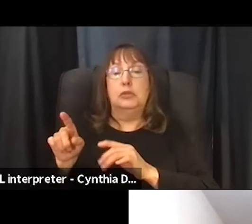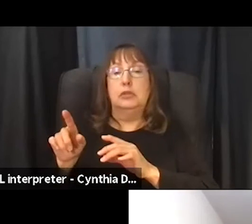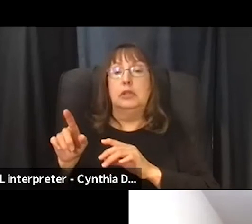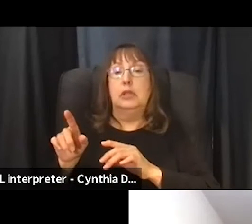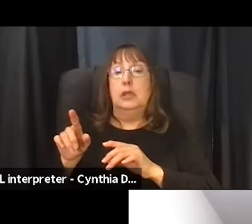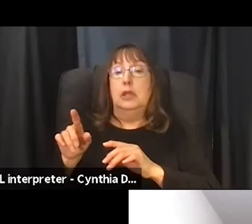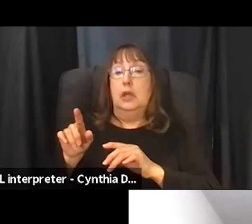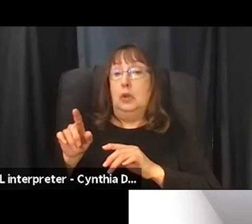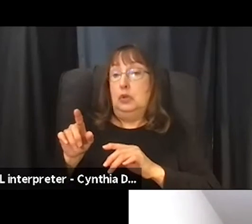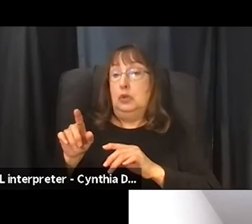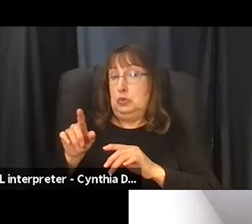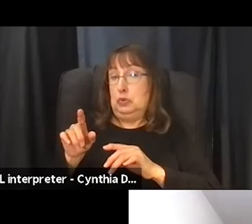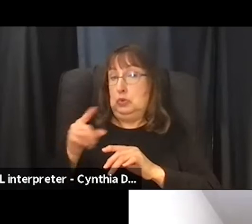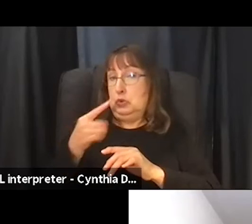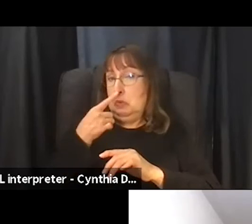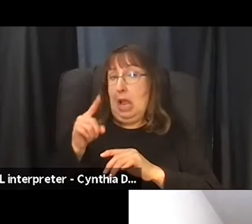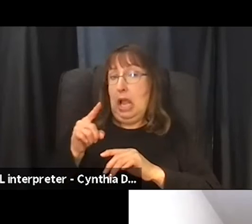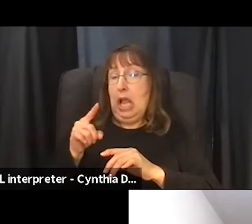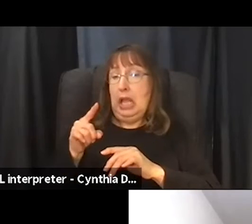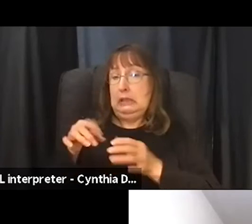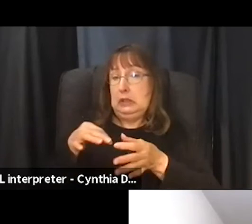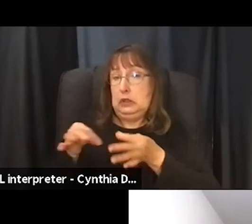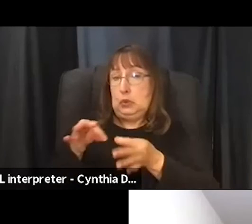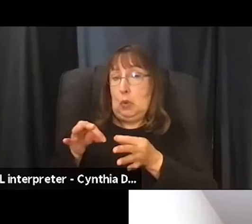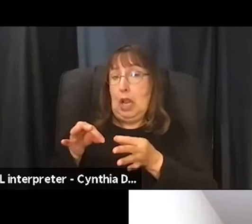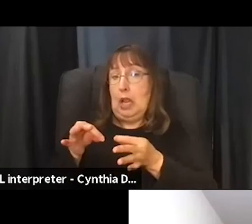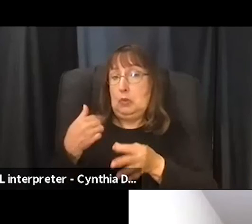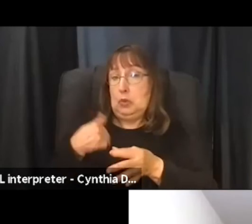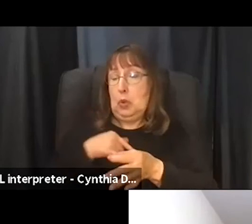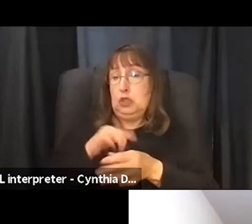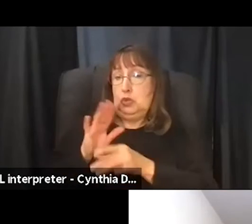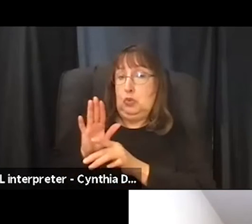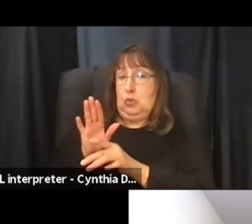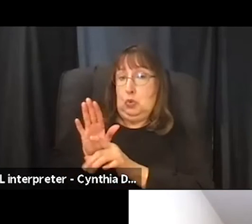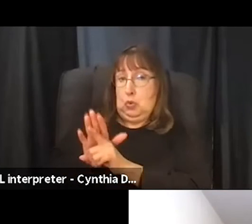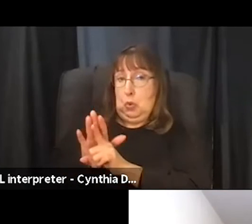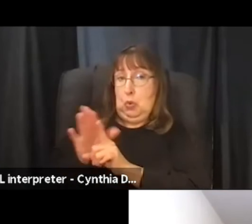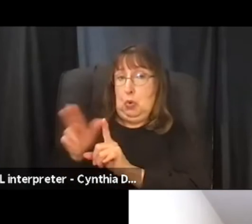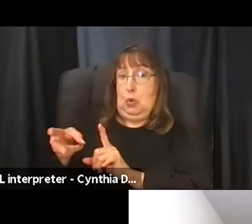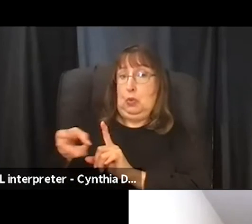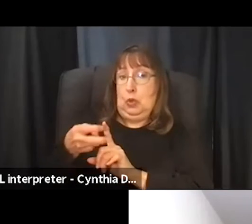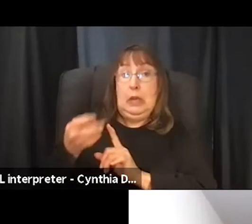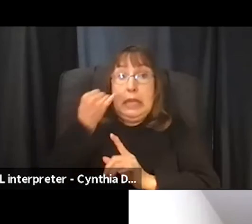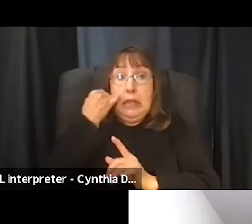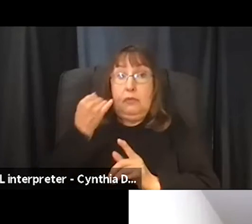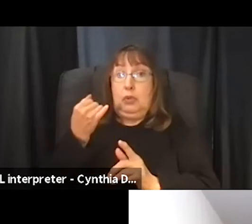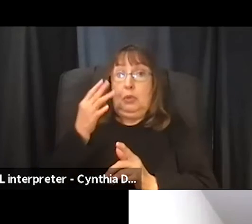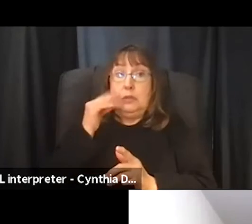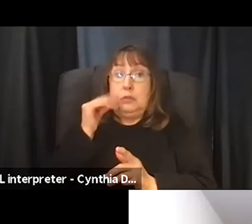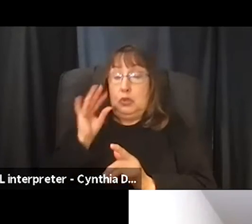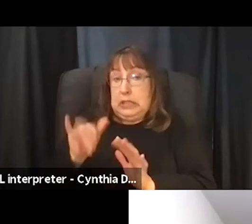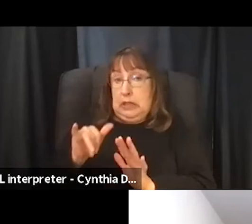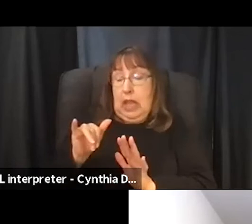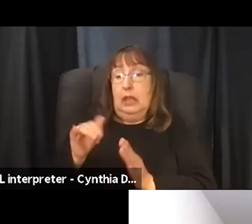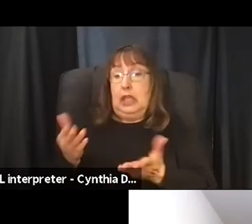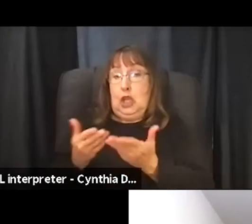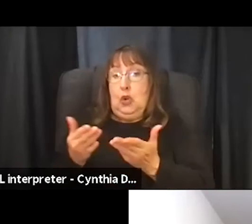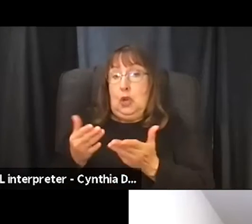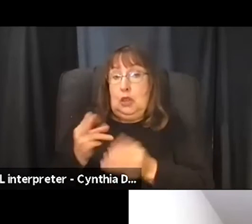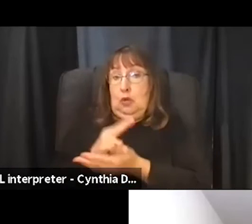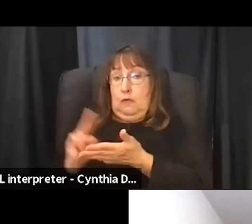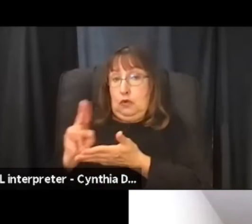be so kind to describe to us your recruitment, if there was recruitment, here at the University of